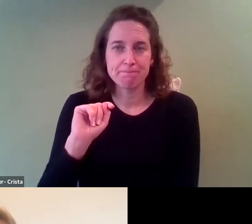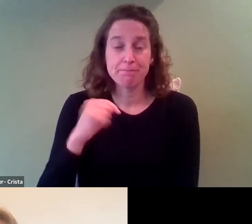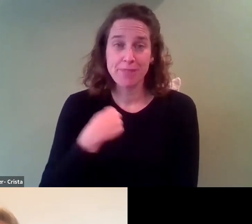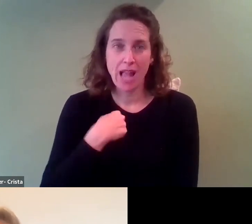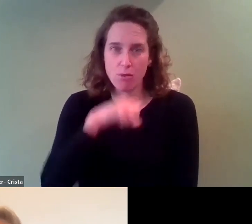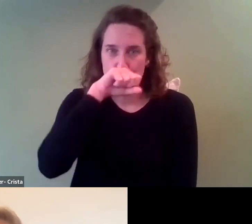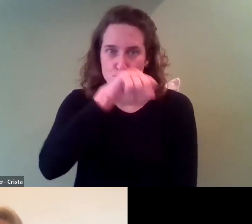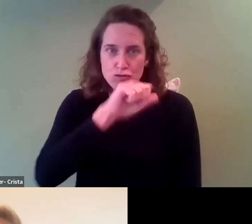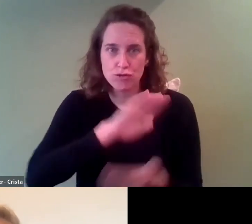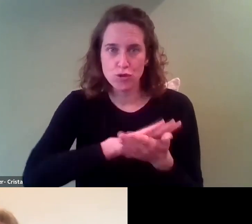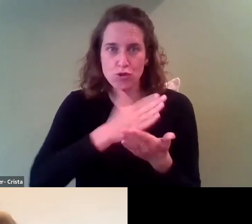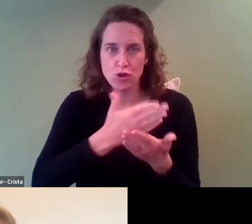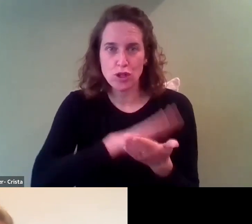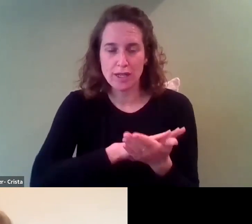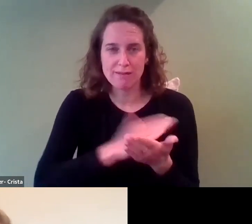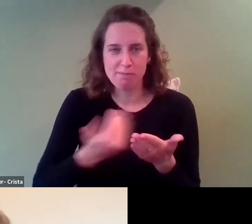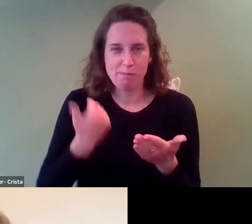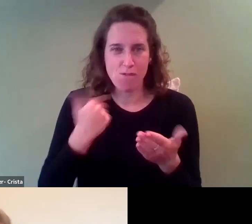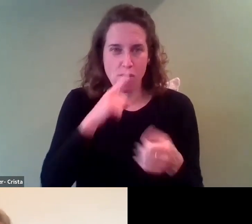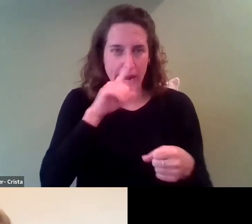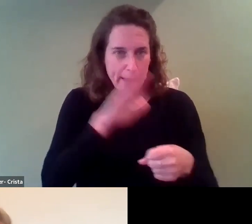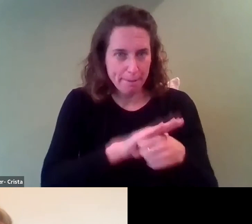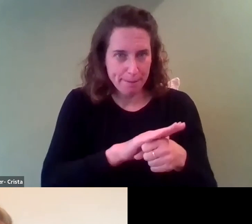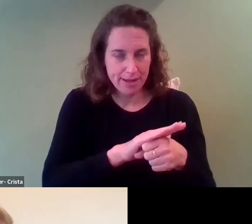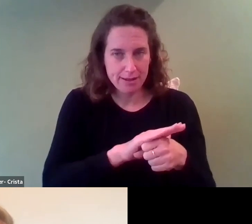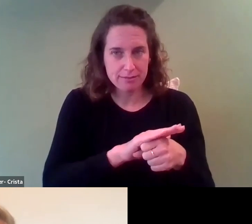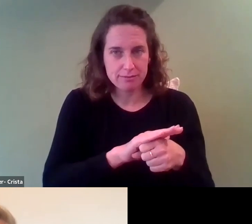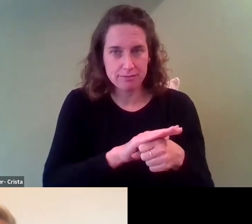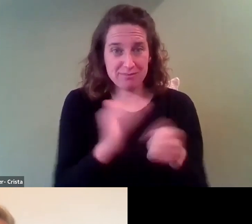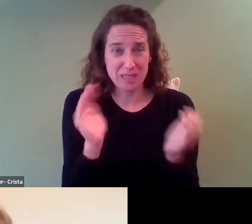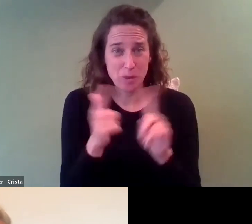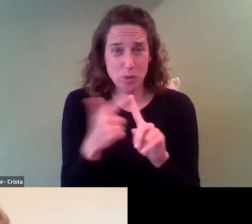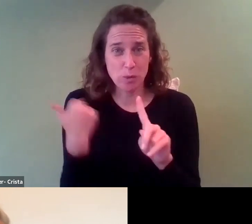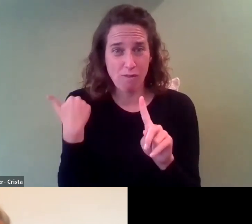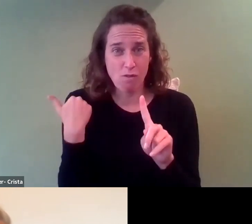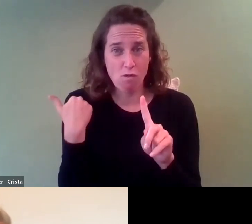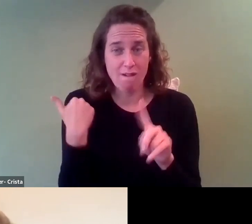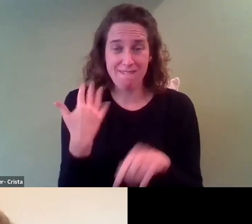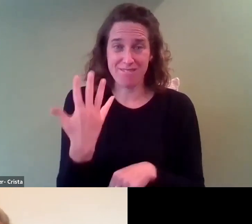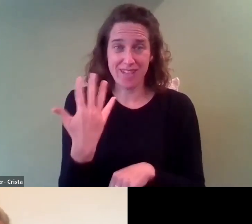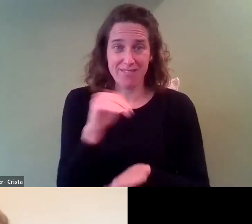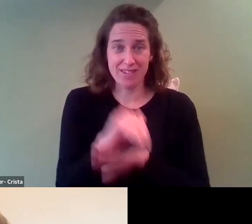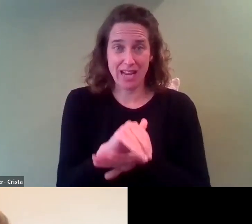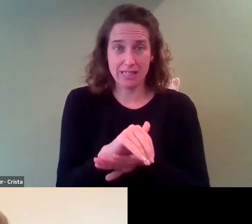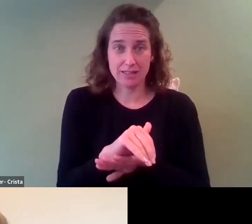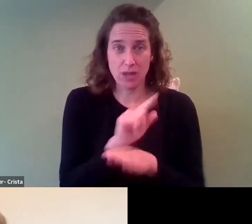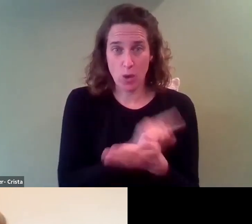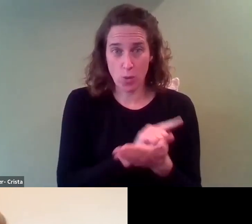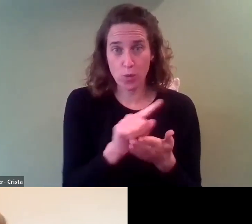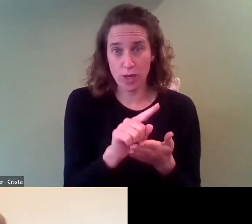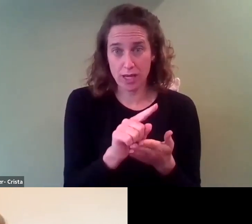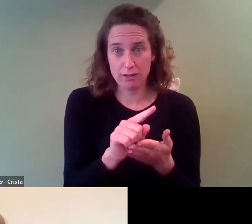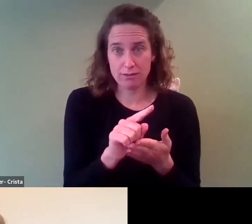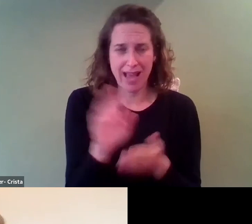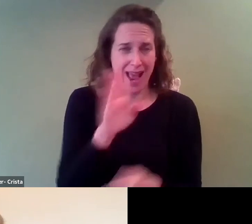cooking a lot more than I ever did before. So I'm cooking about, you know, 5 nights a week now, which I